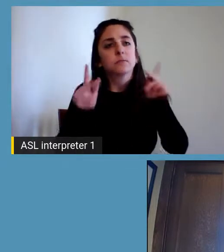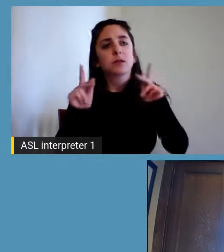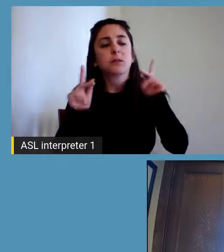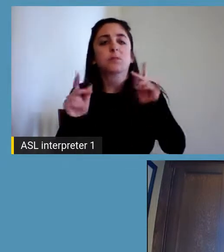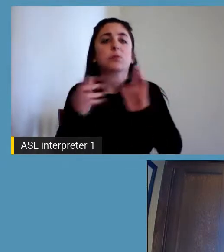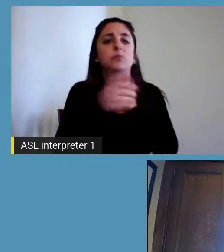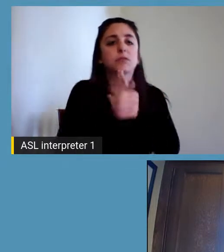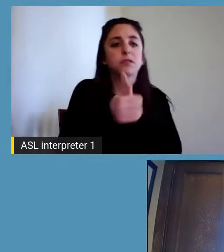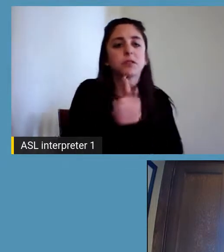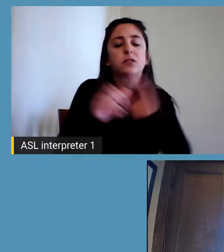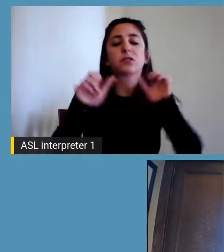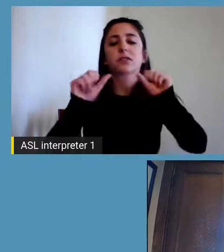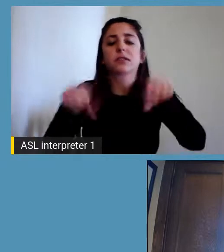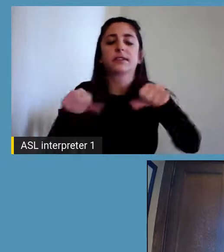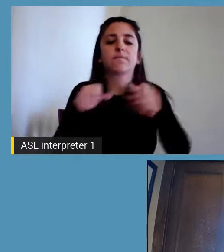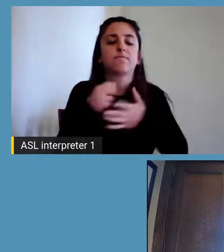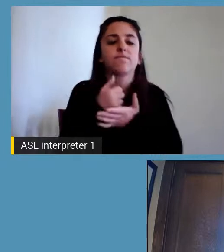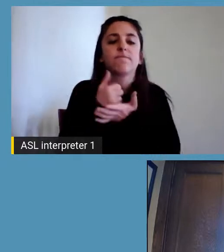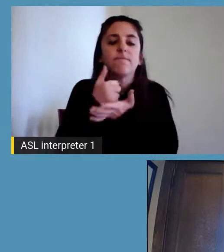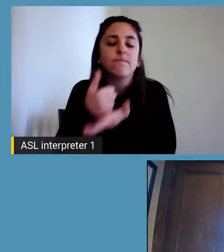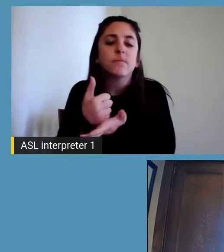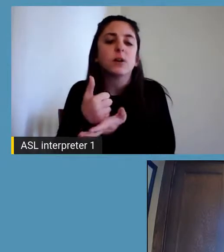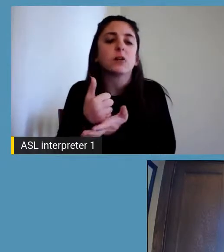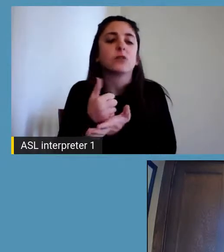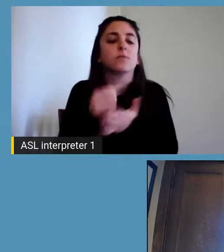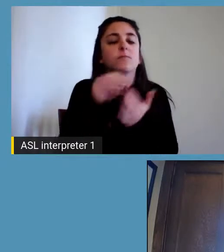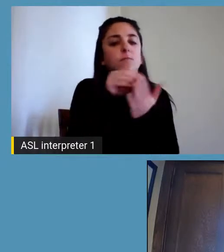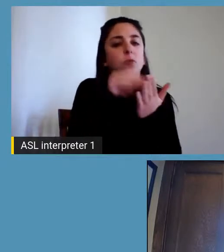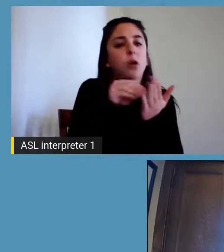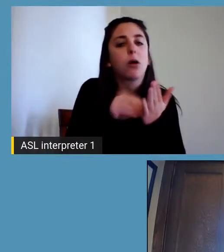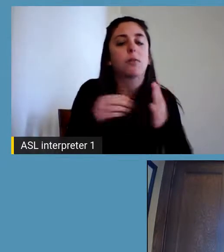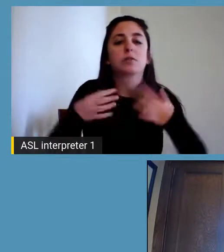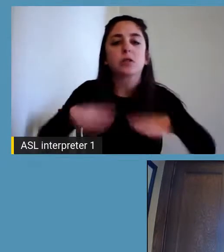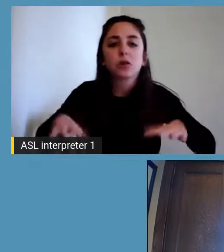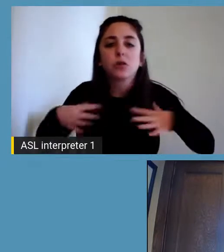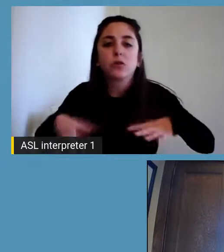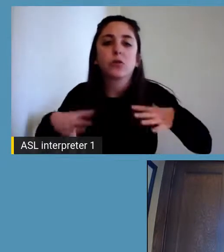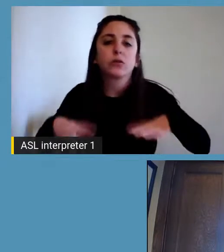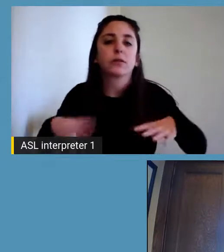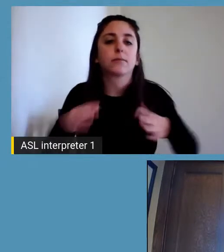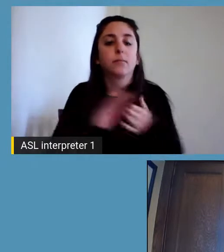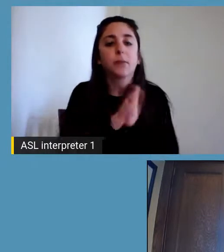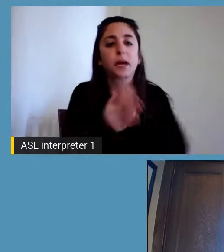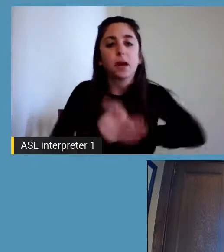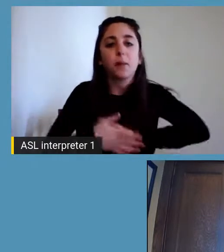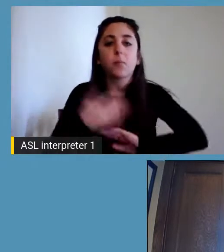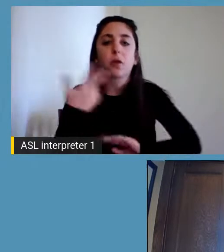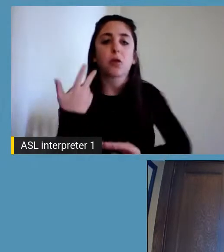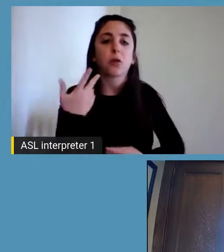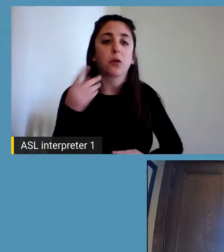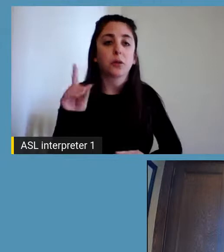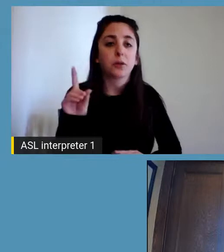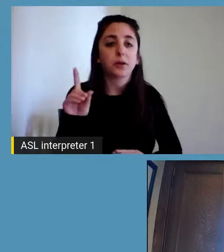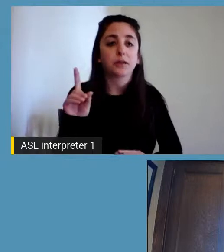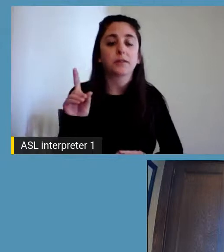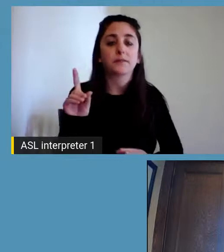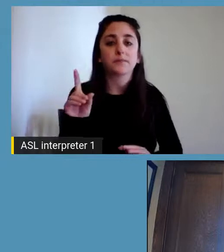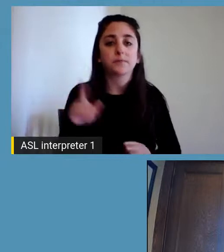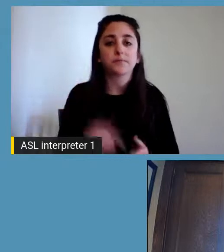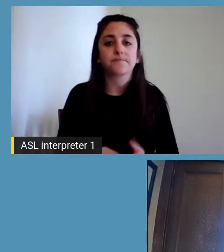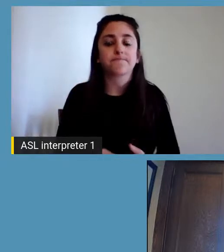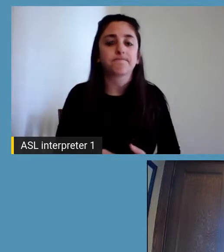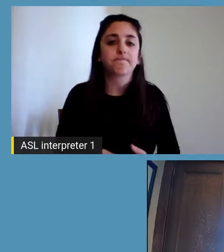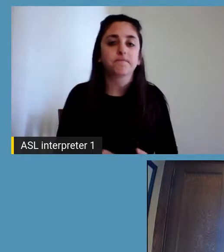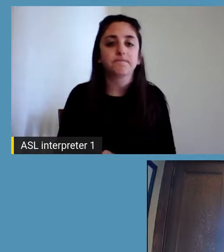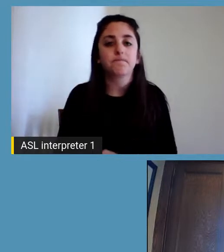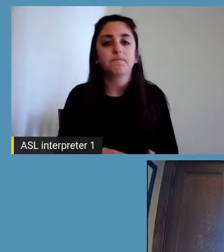this clothing. And it's also either a make work project or make talent project.